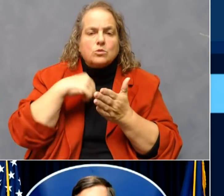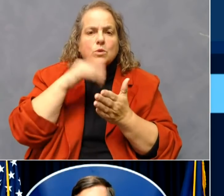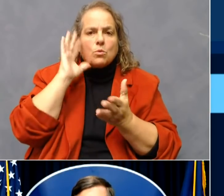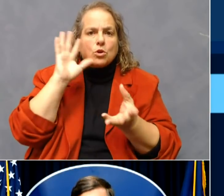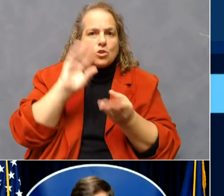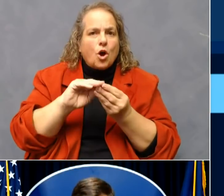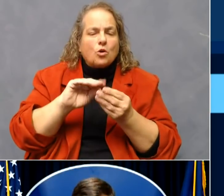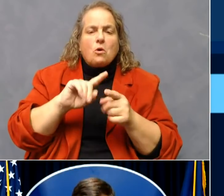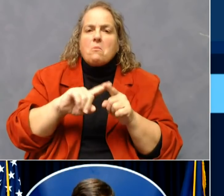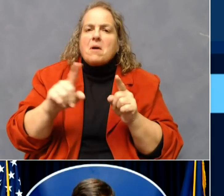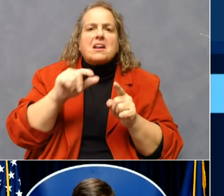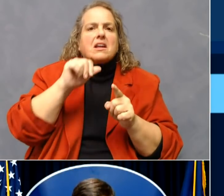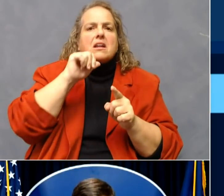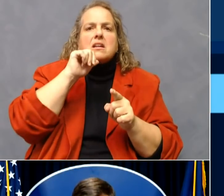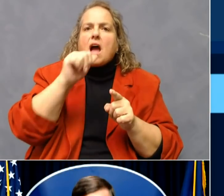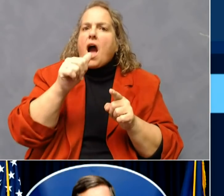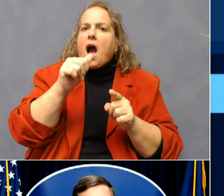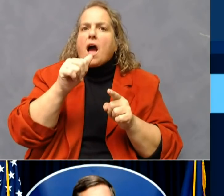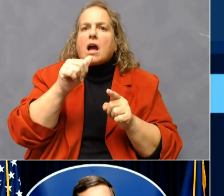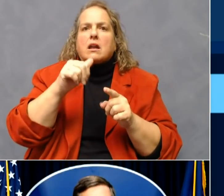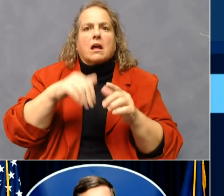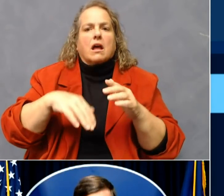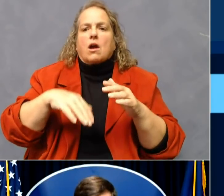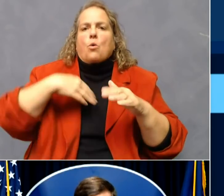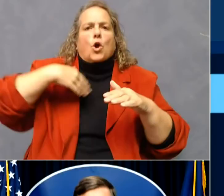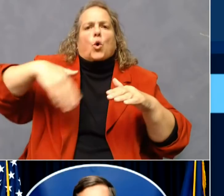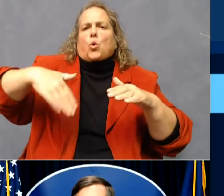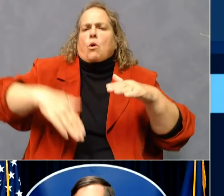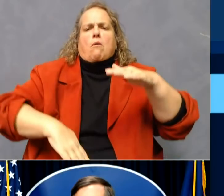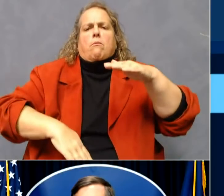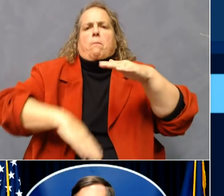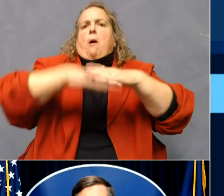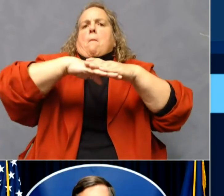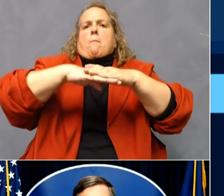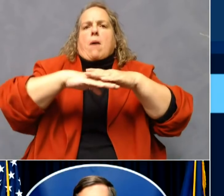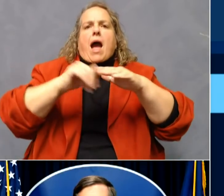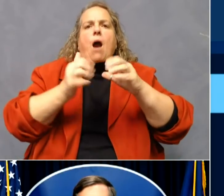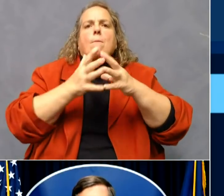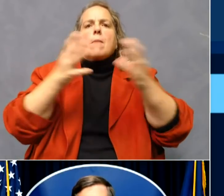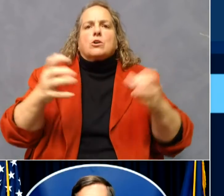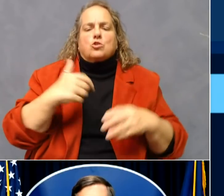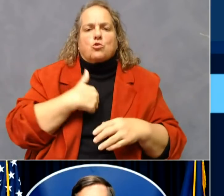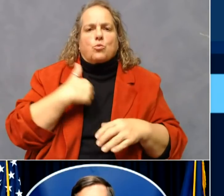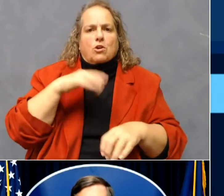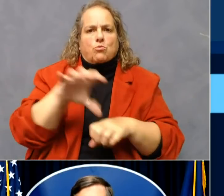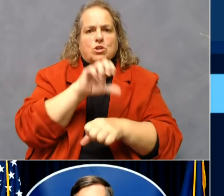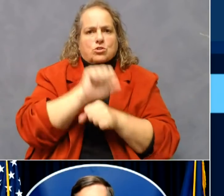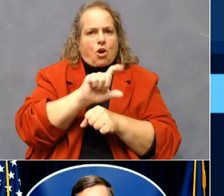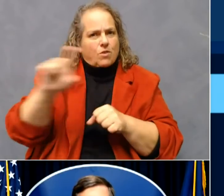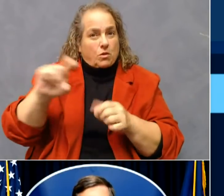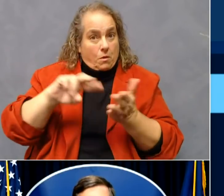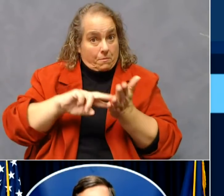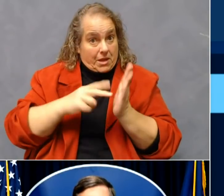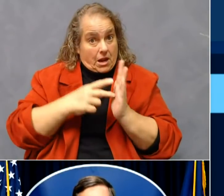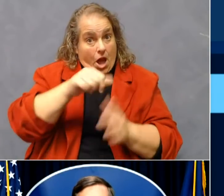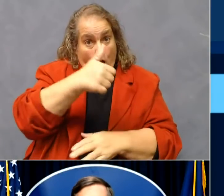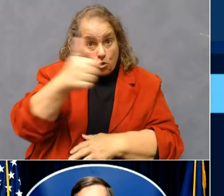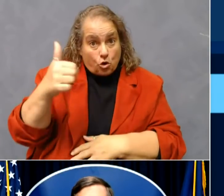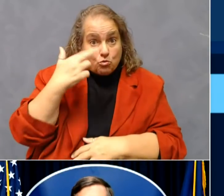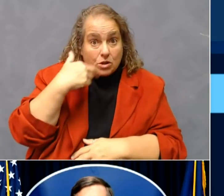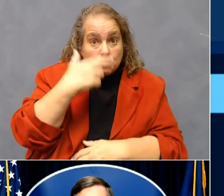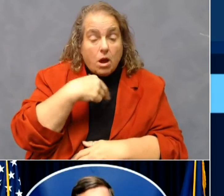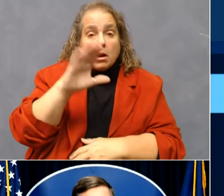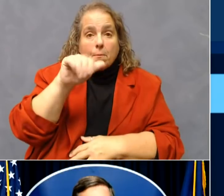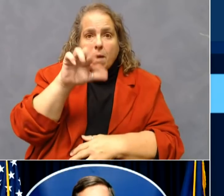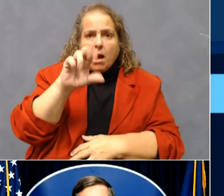now the amount that we have reserved. So what that means is others need to get on and to apply for this. We want to